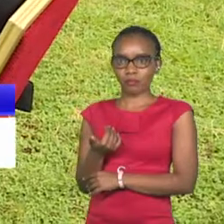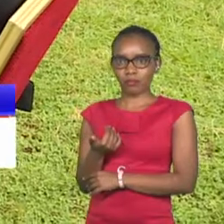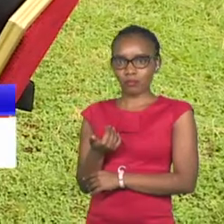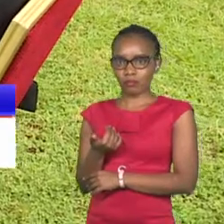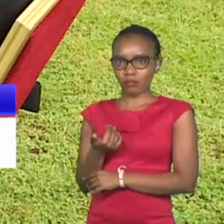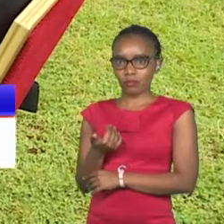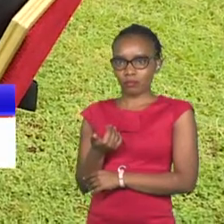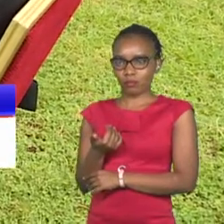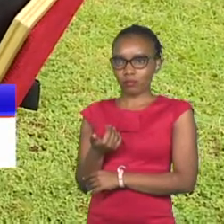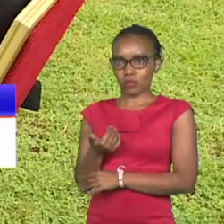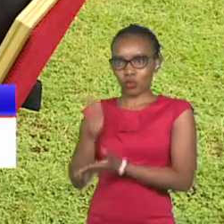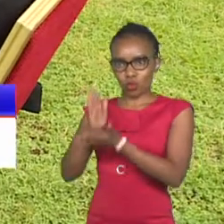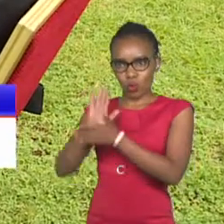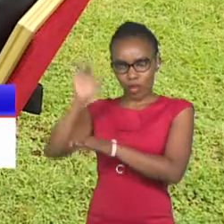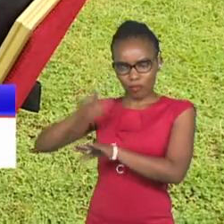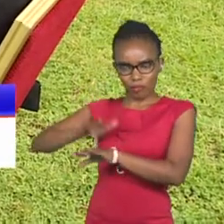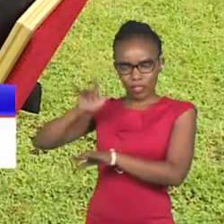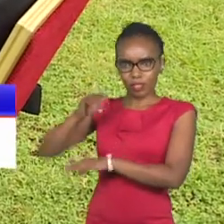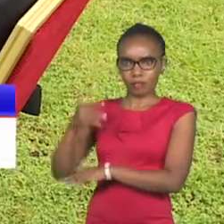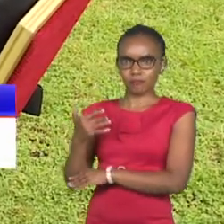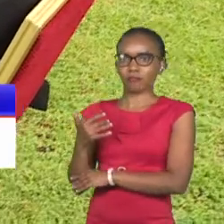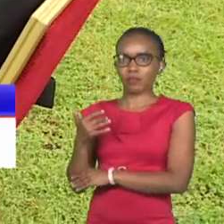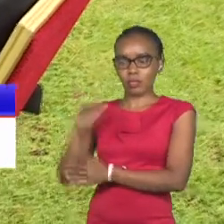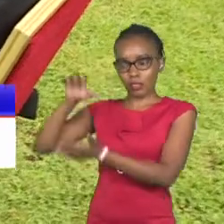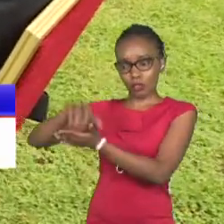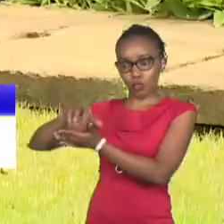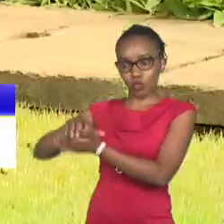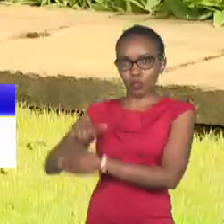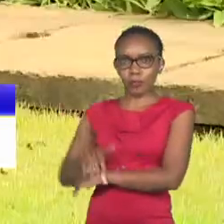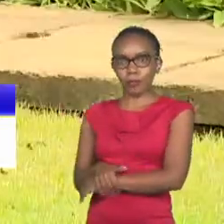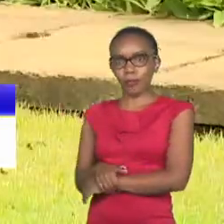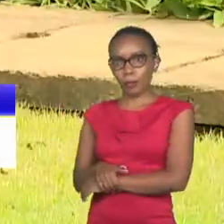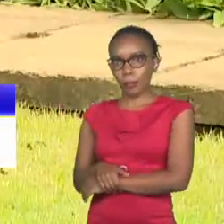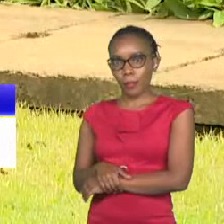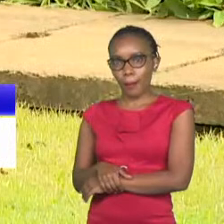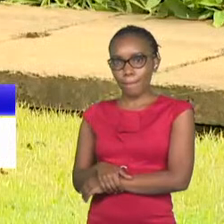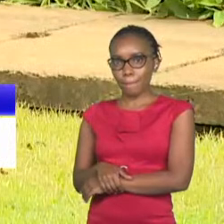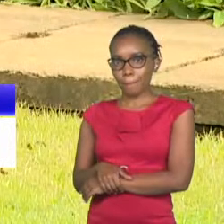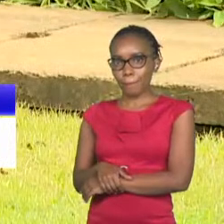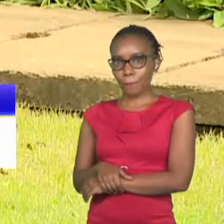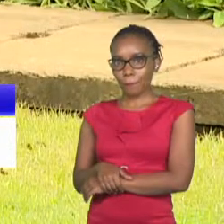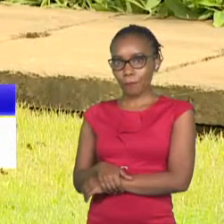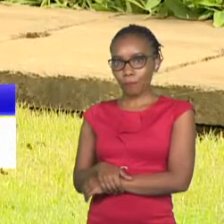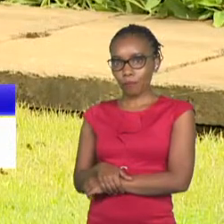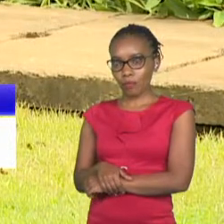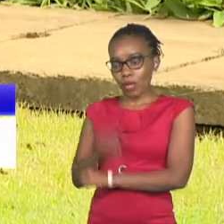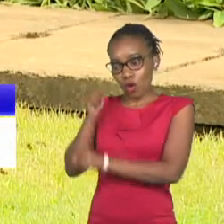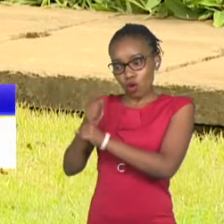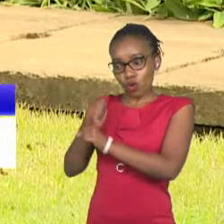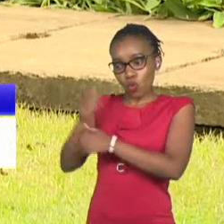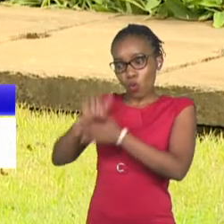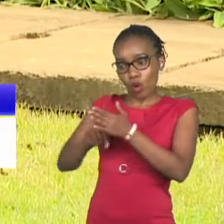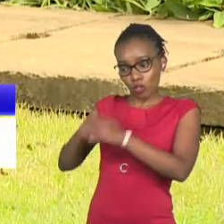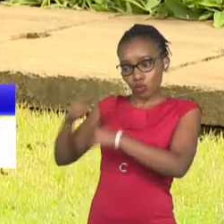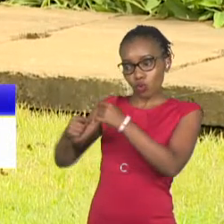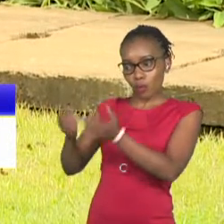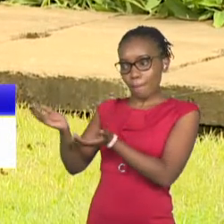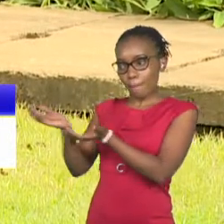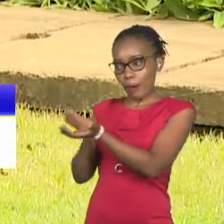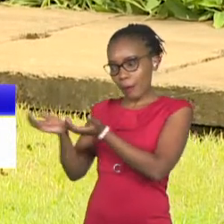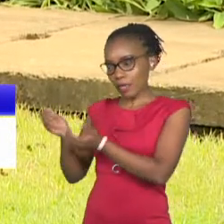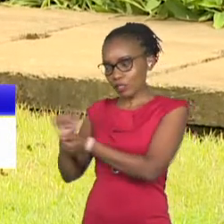a pinch of the situation. What we've done to stay afloat is, you know, change